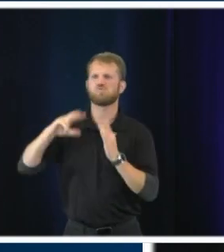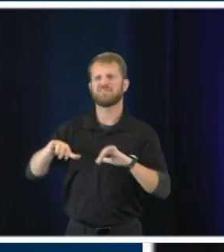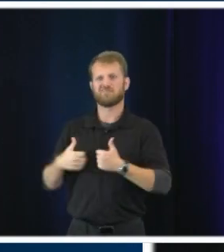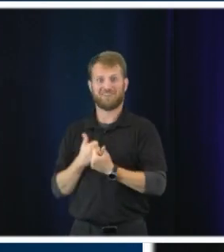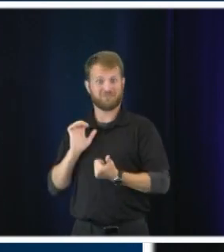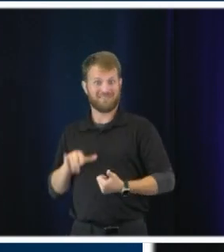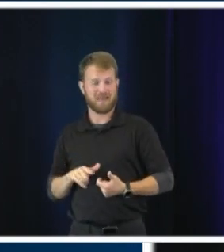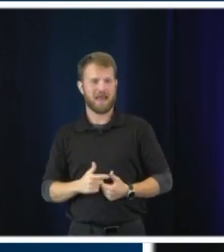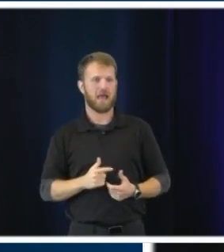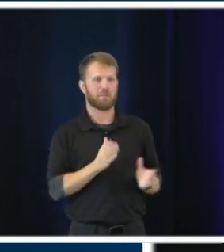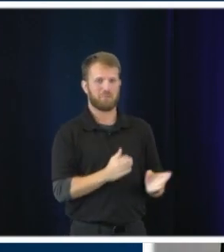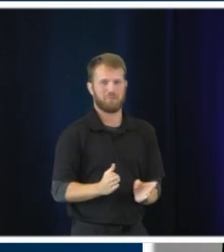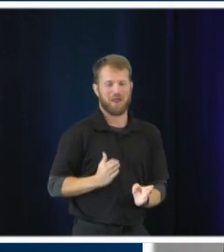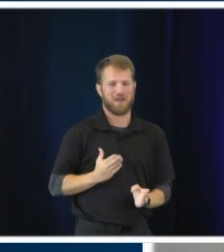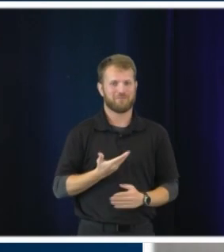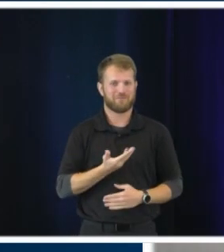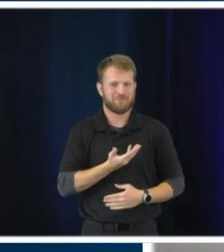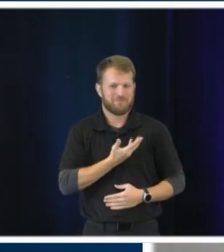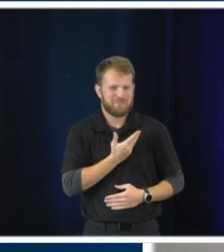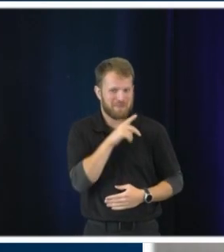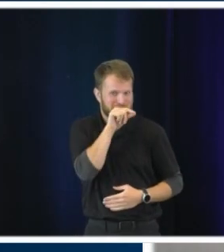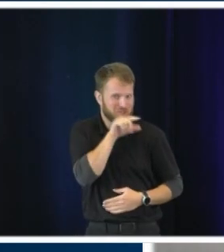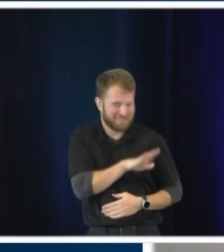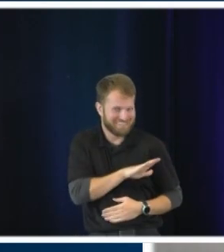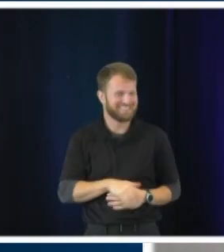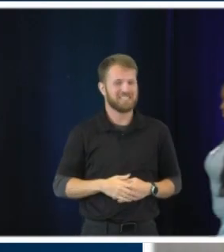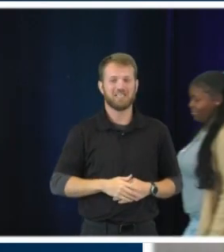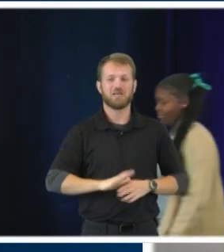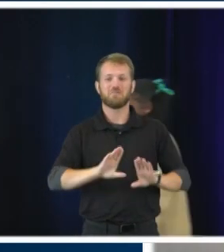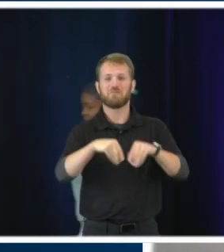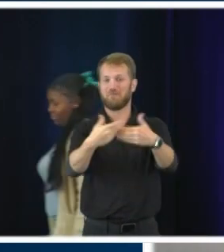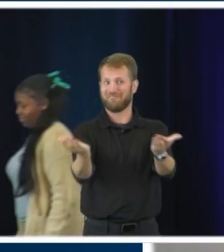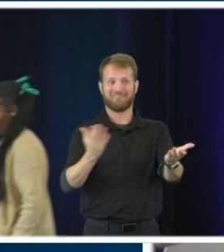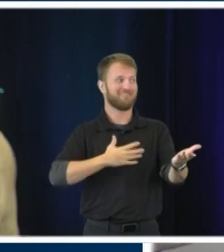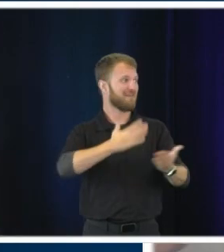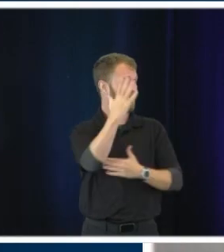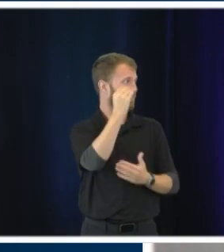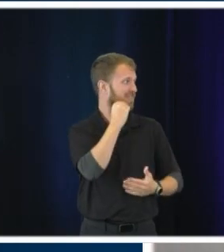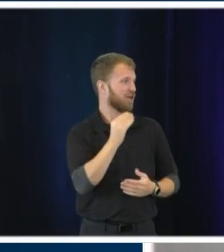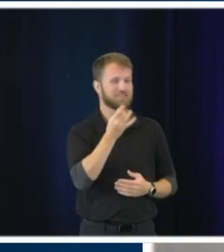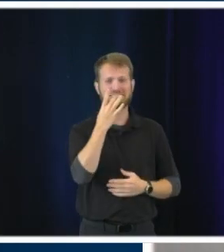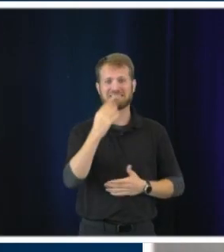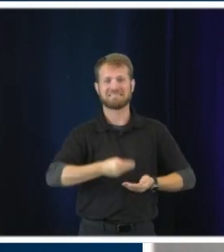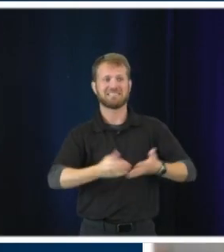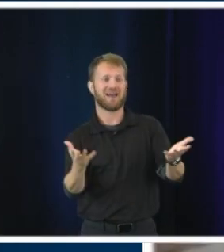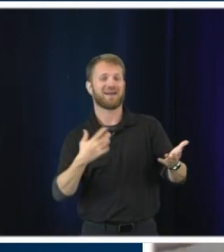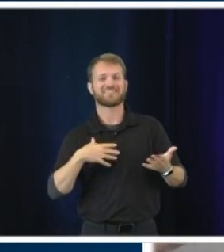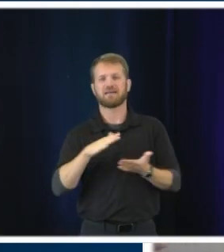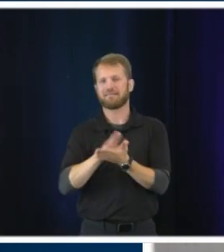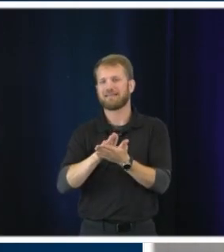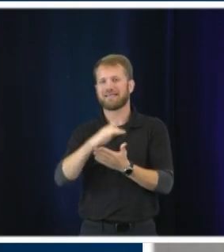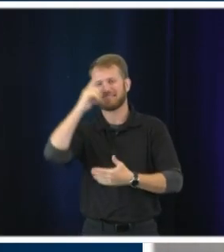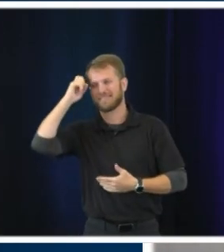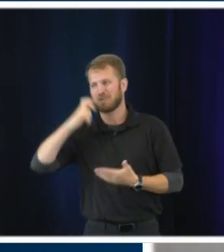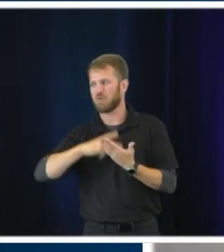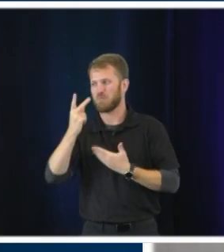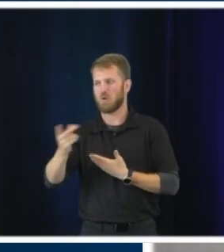chicks, that's cool, served lunch and snacks, and assisted with cleaning and summer